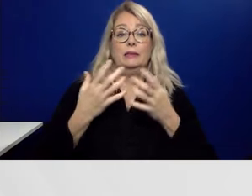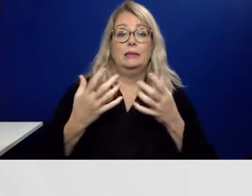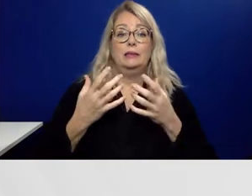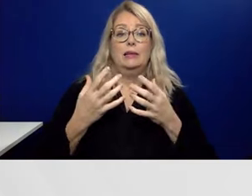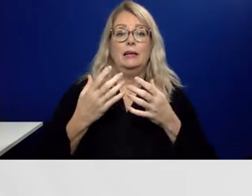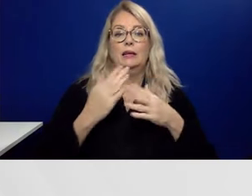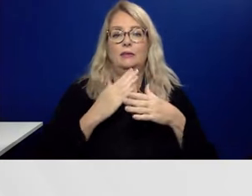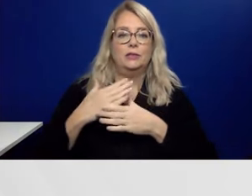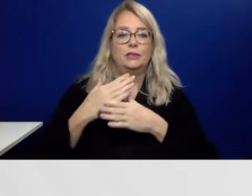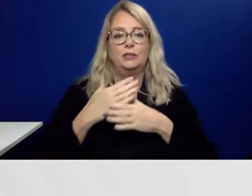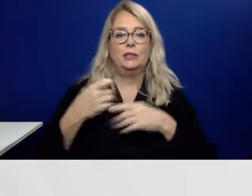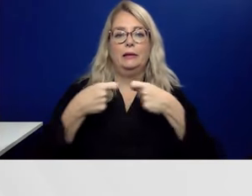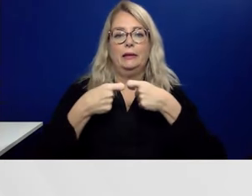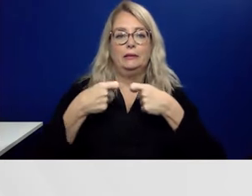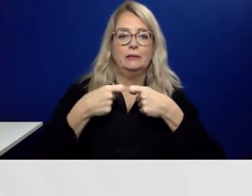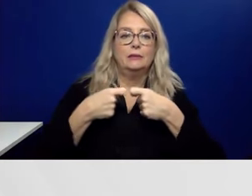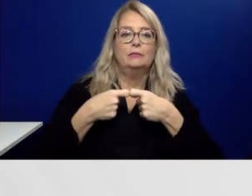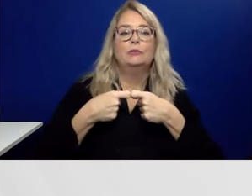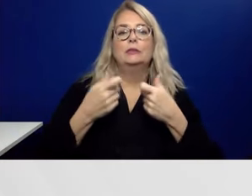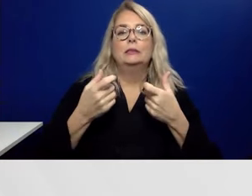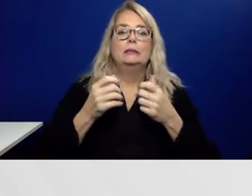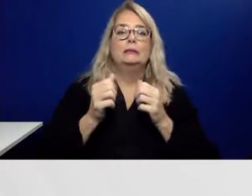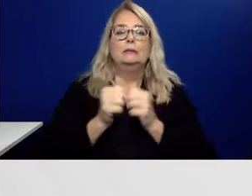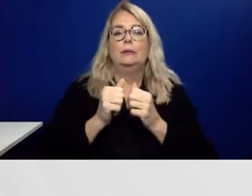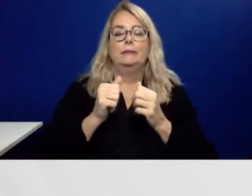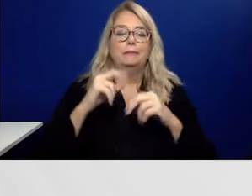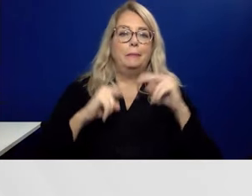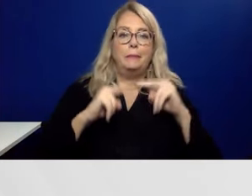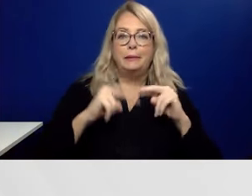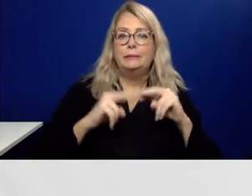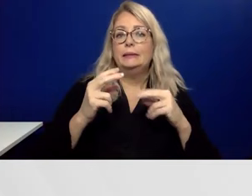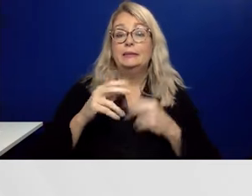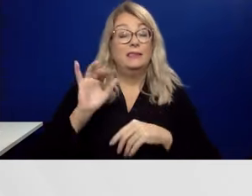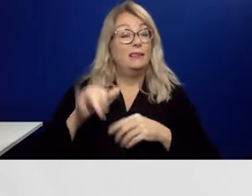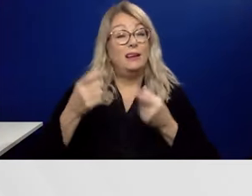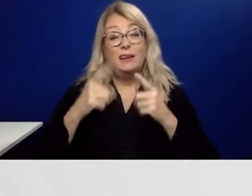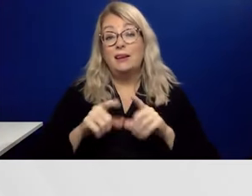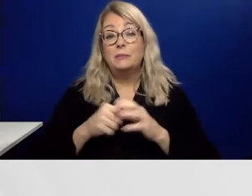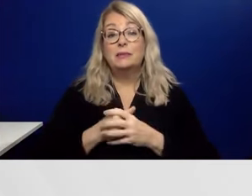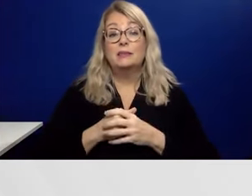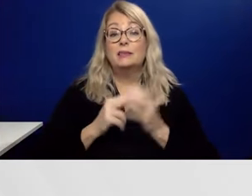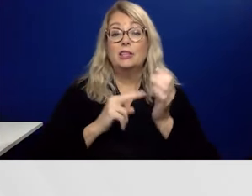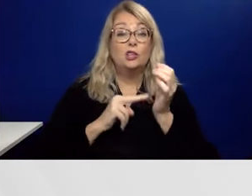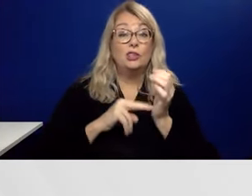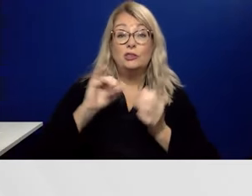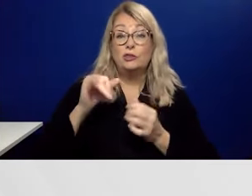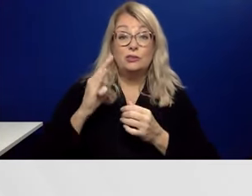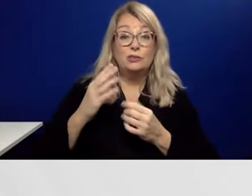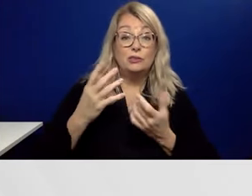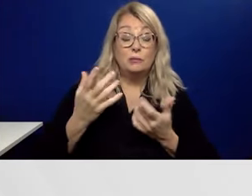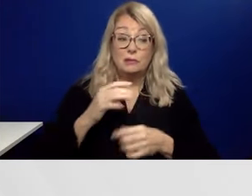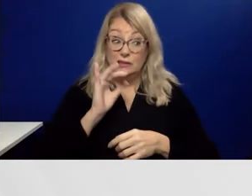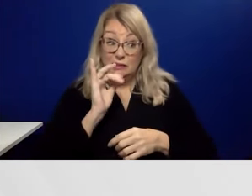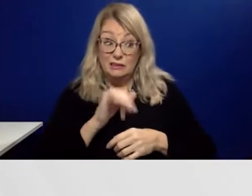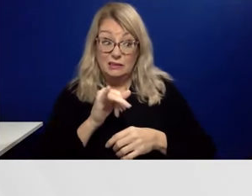between apartment houses, buildings, things like that. And right, you know, that happens. The nurse's job to, is this safe? I'm not going to